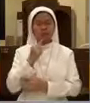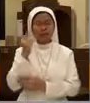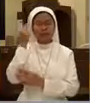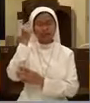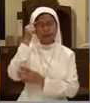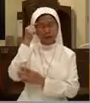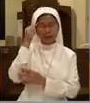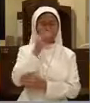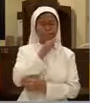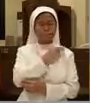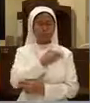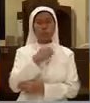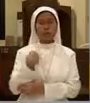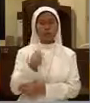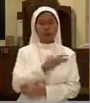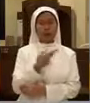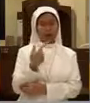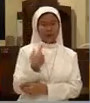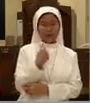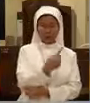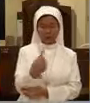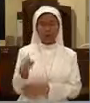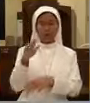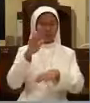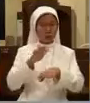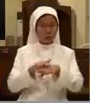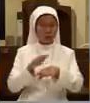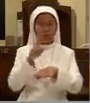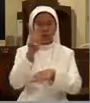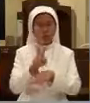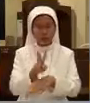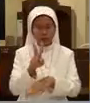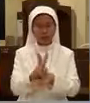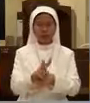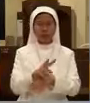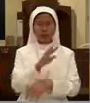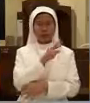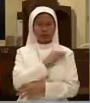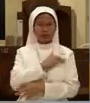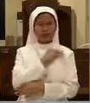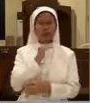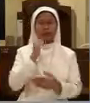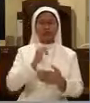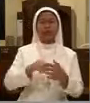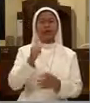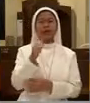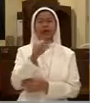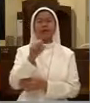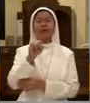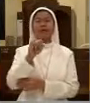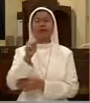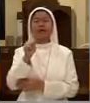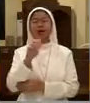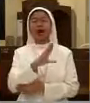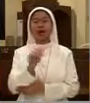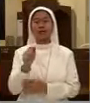missionary vocation in Asia and now in other parts of the world.